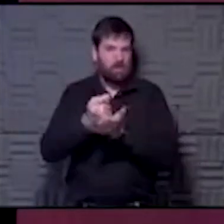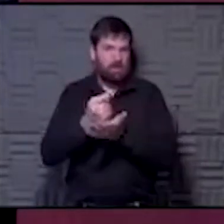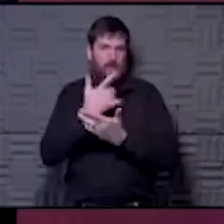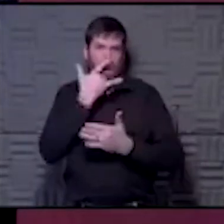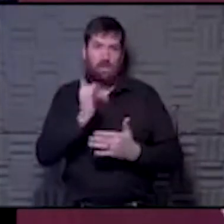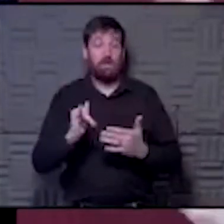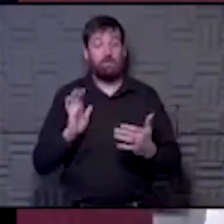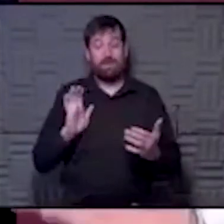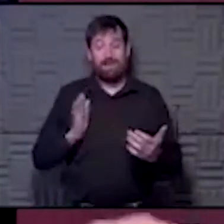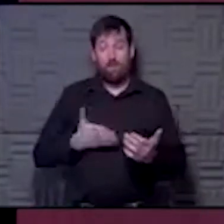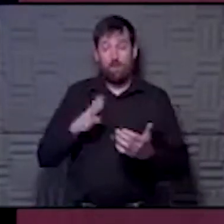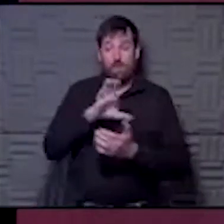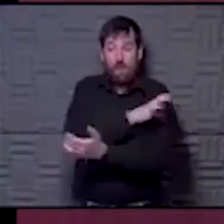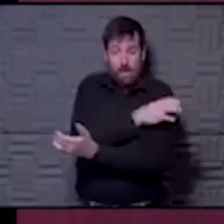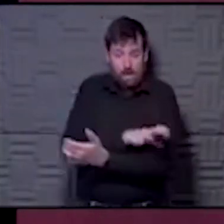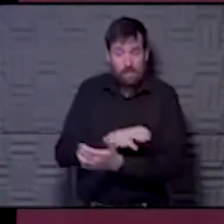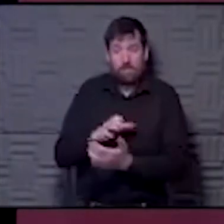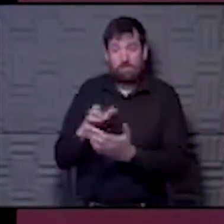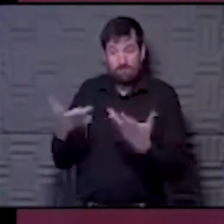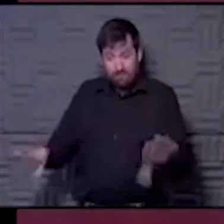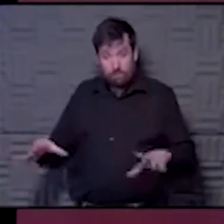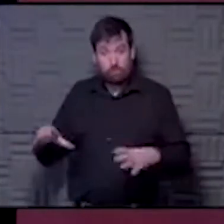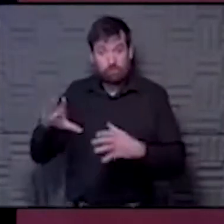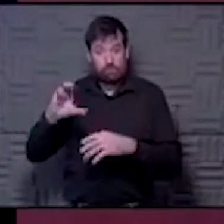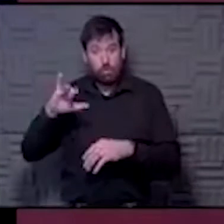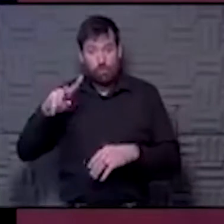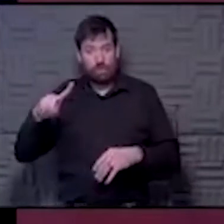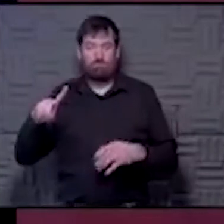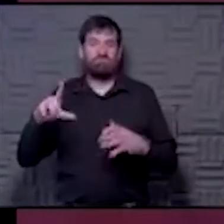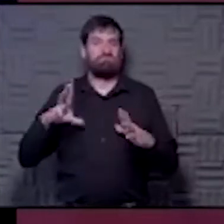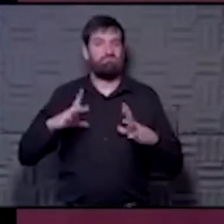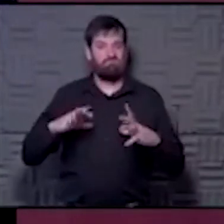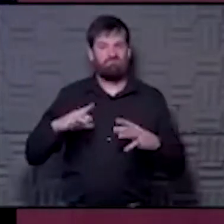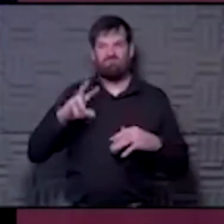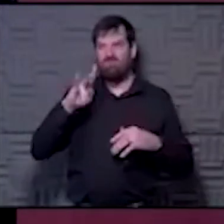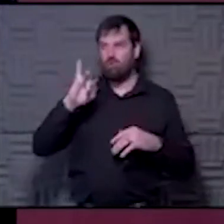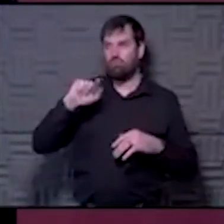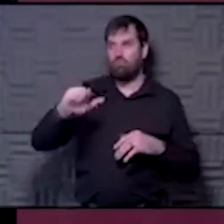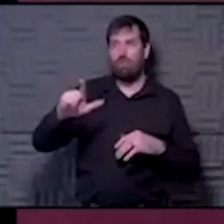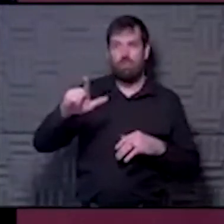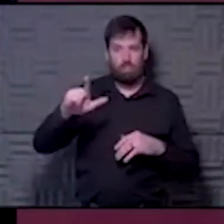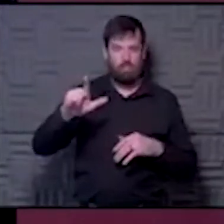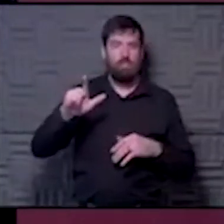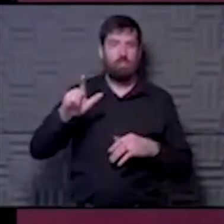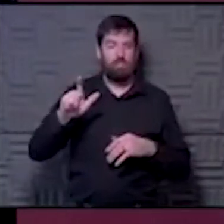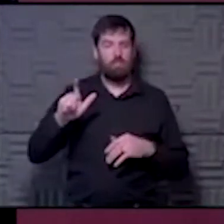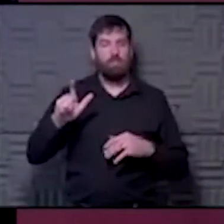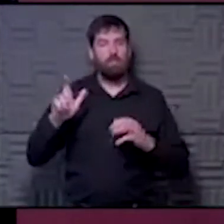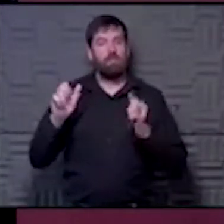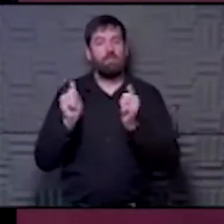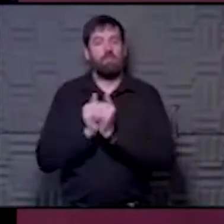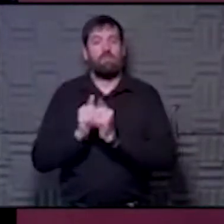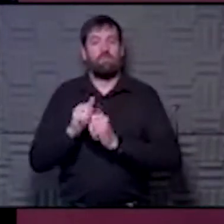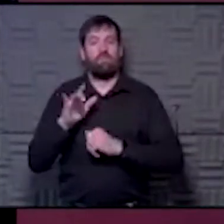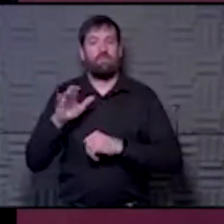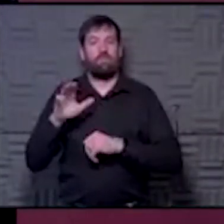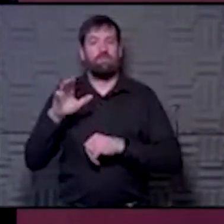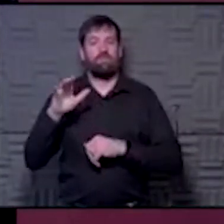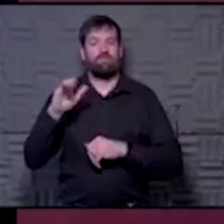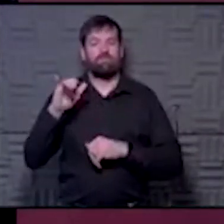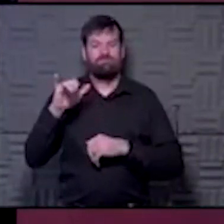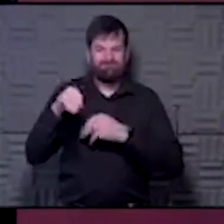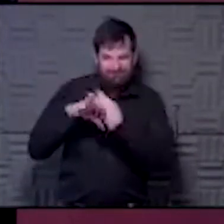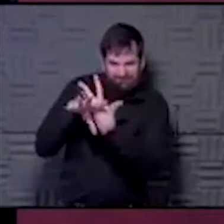our clinic, for those who have had post-COVID illness, really attractive, because it's kind of a virtual, as you mentioned, it's a virtual clinic with telemedicine where you